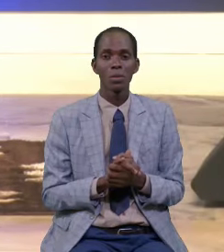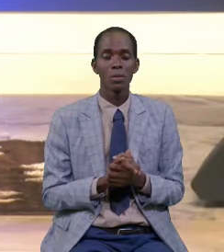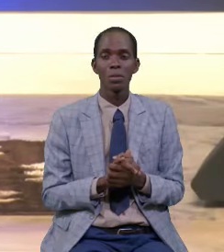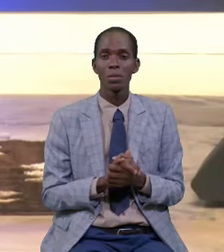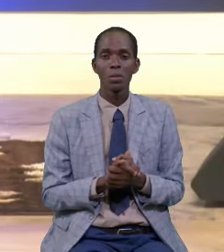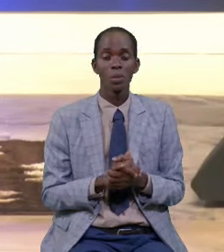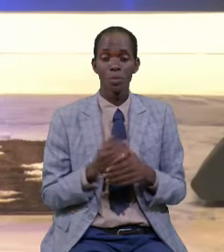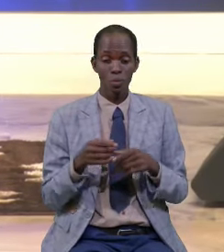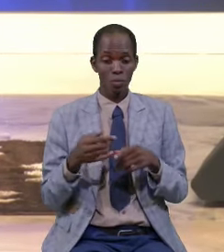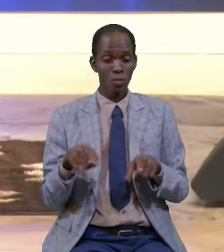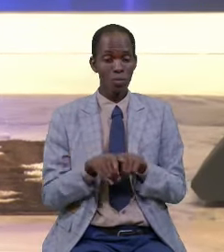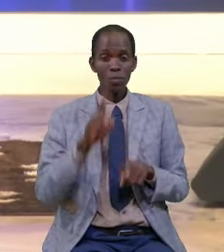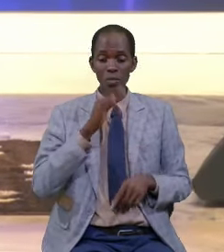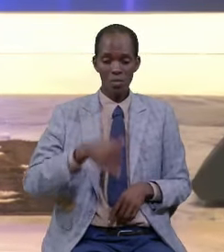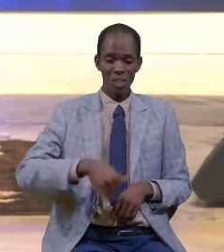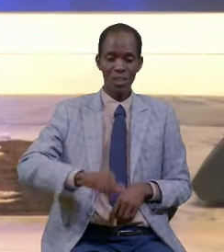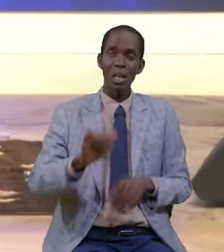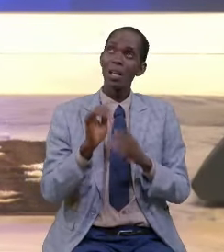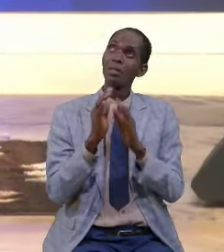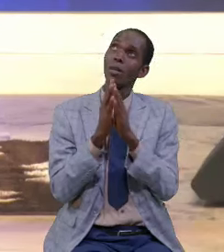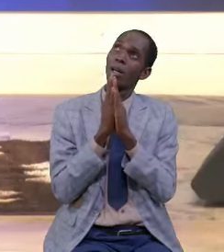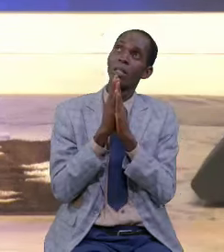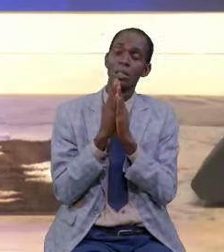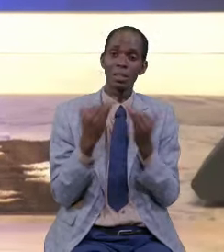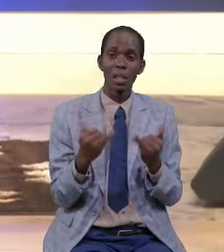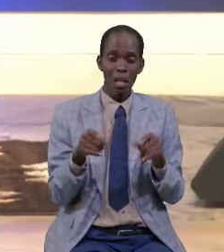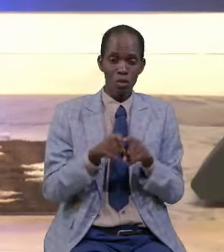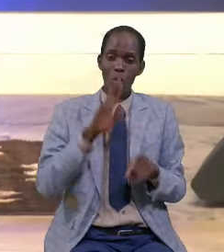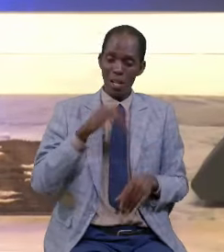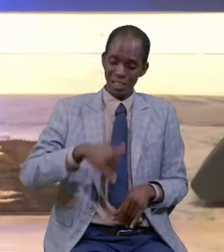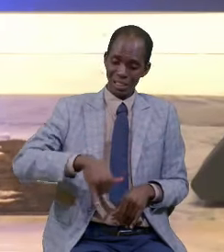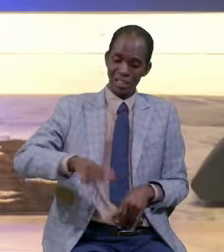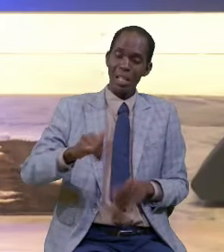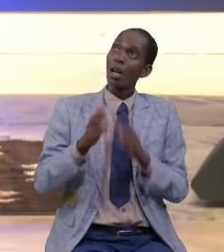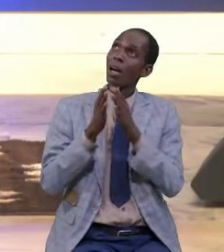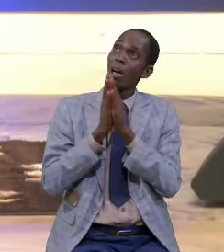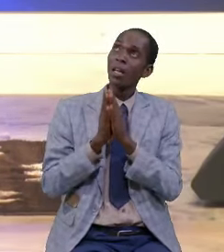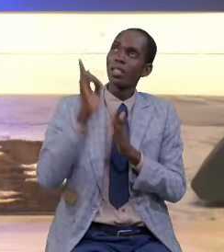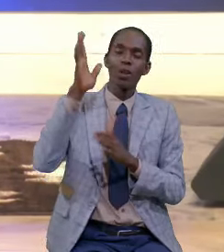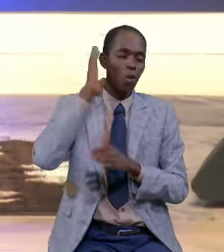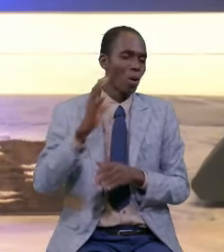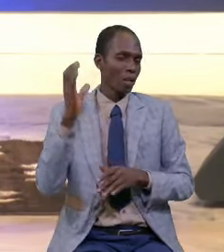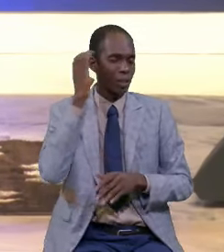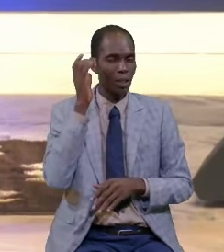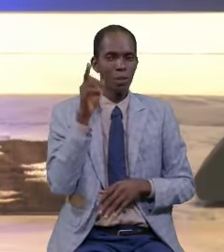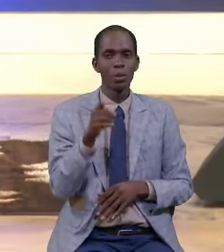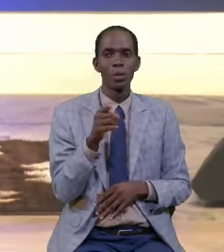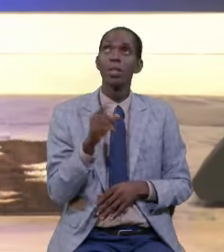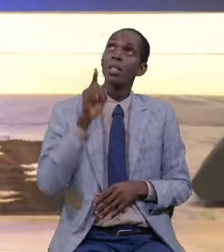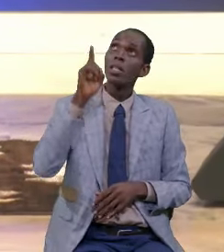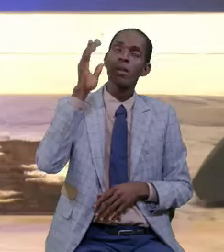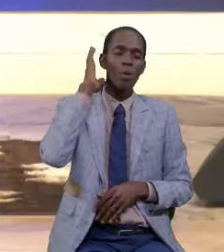While you are yet speaking, while you are yet speaking, he will hear. He will